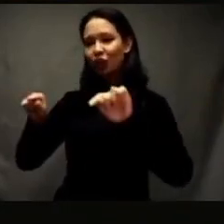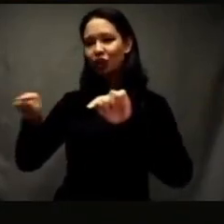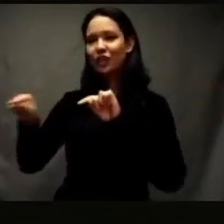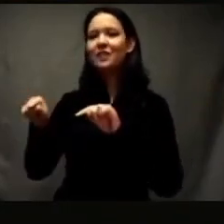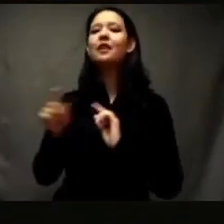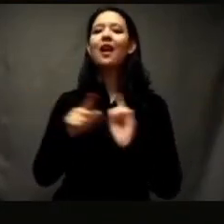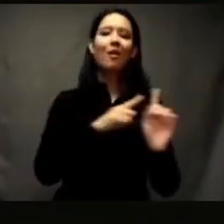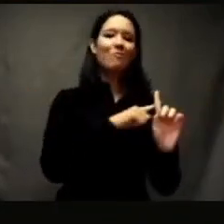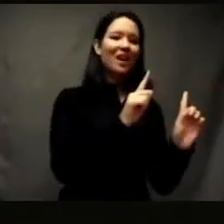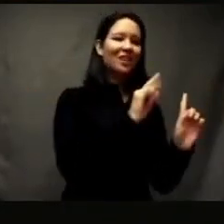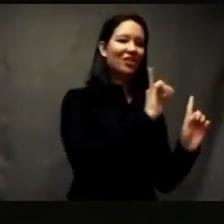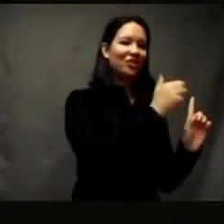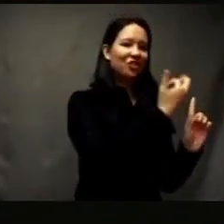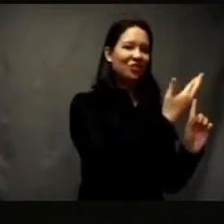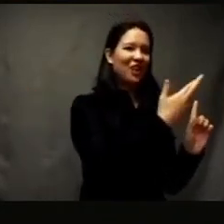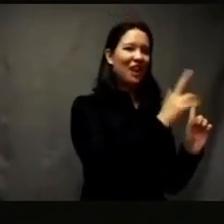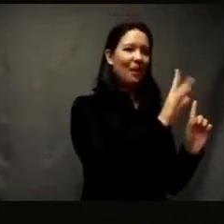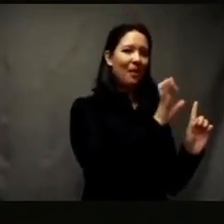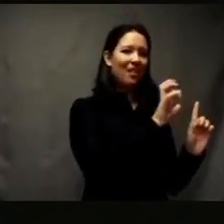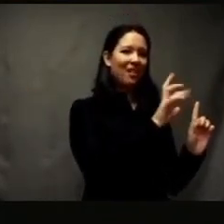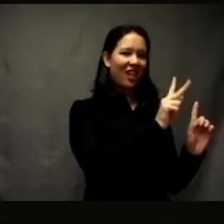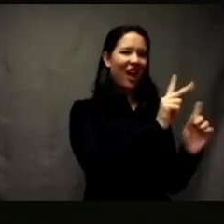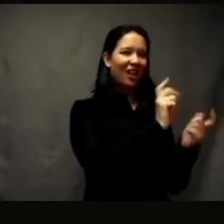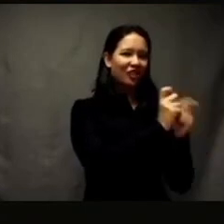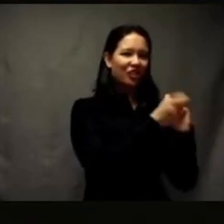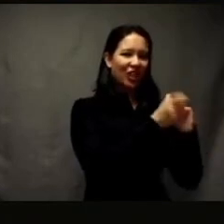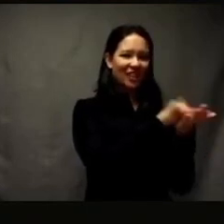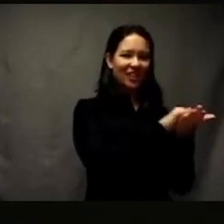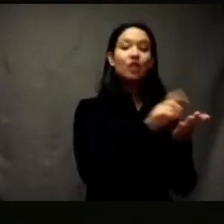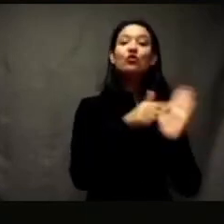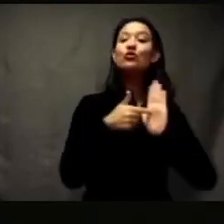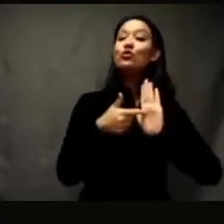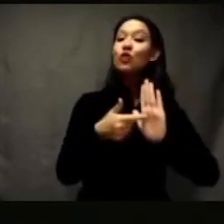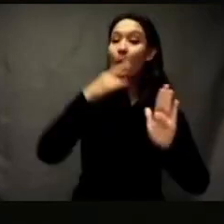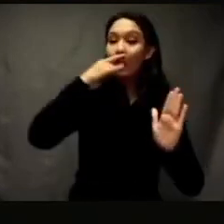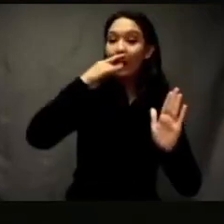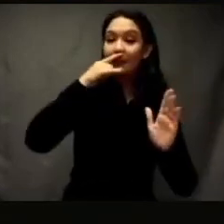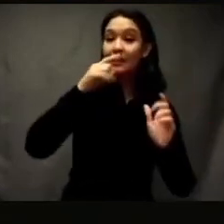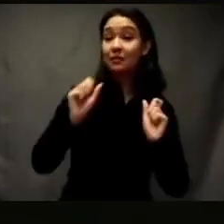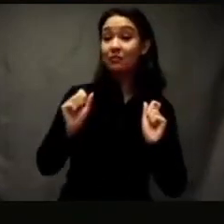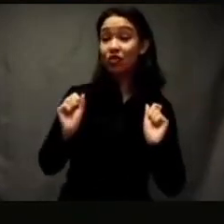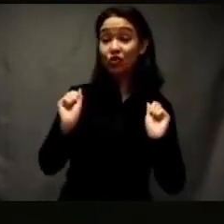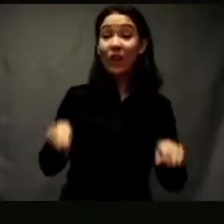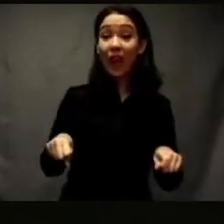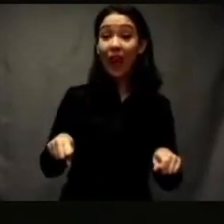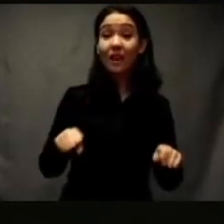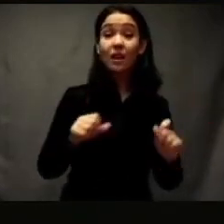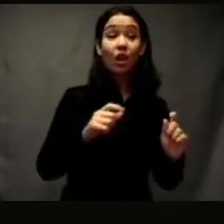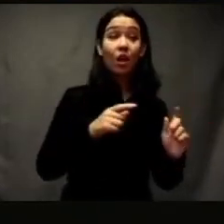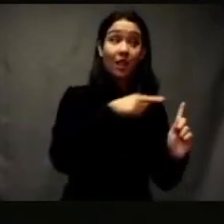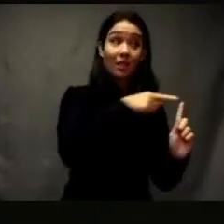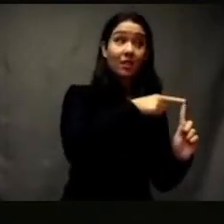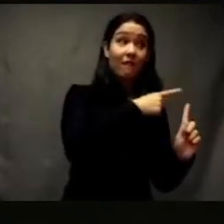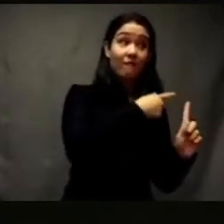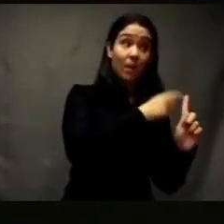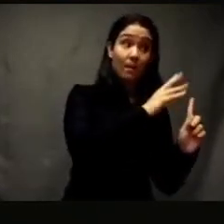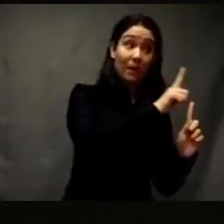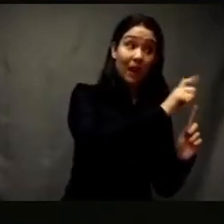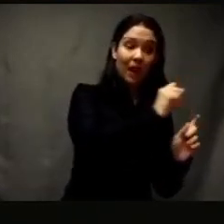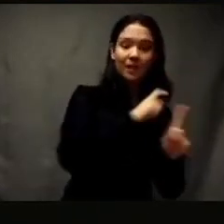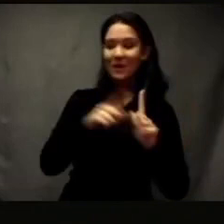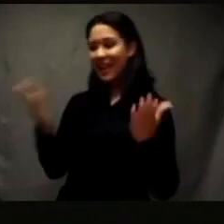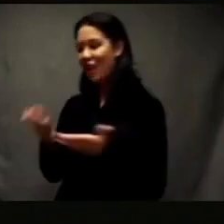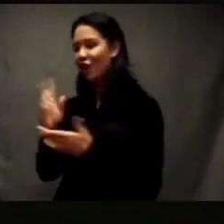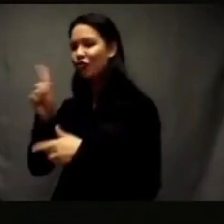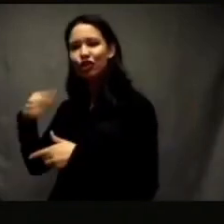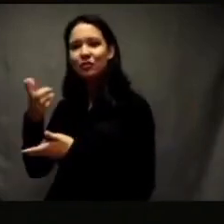blocks on ScratchJr. So just showing kids that this is possible, not necessarily only through blocks, but they can also do it just on the